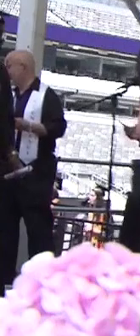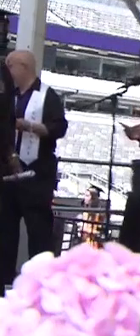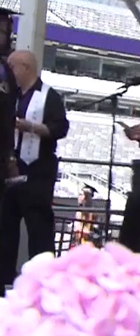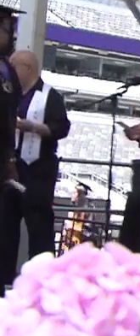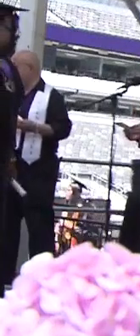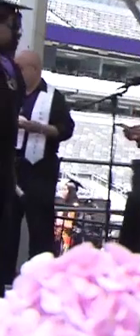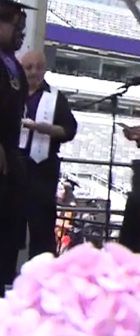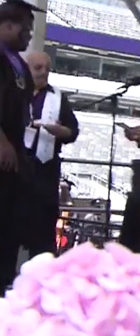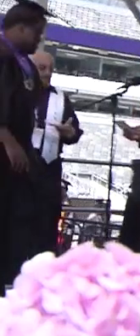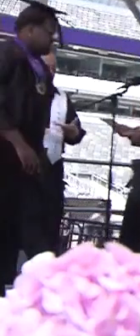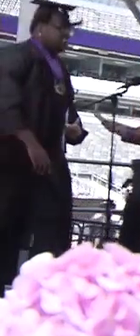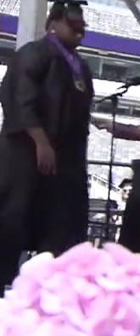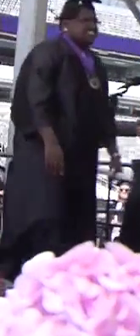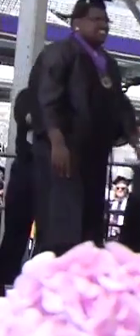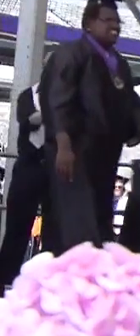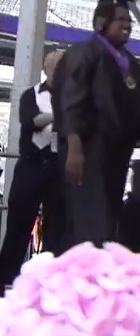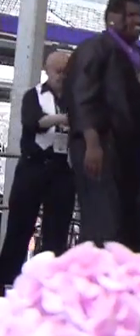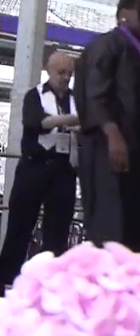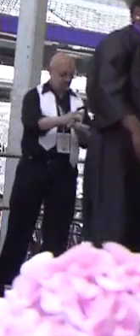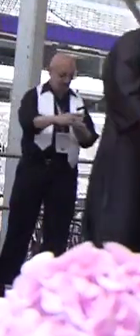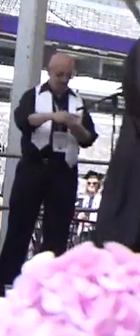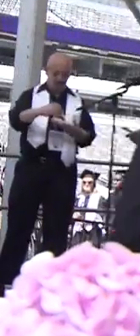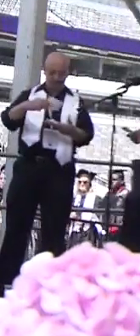Javin Graham Barber.